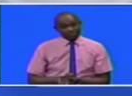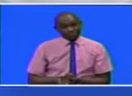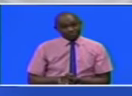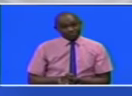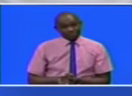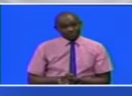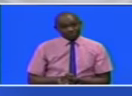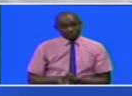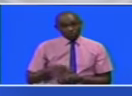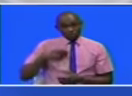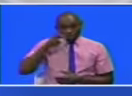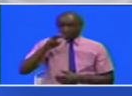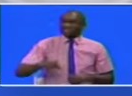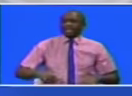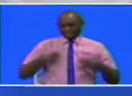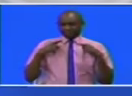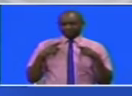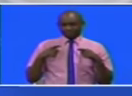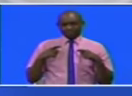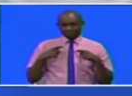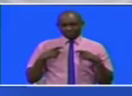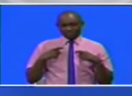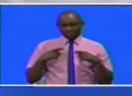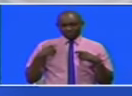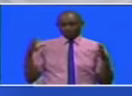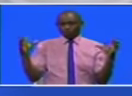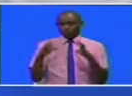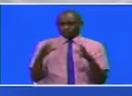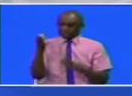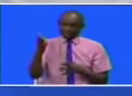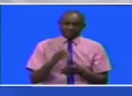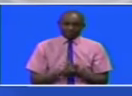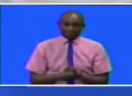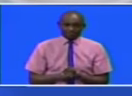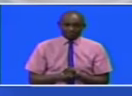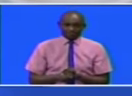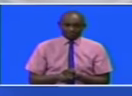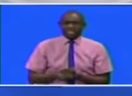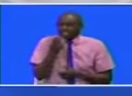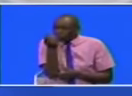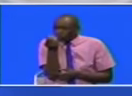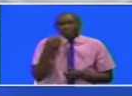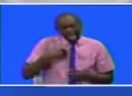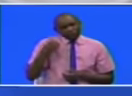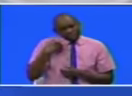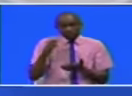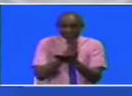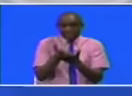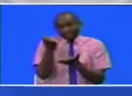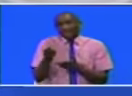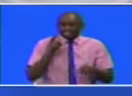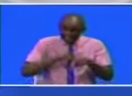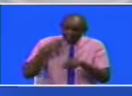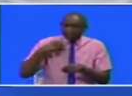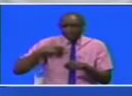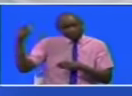we lived a life that was of community. And the little we had, we used to share, because every single evening we used to have